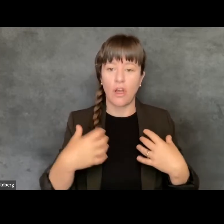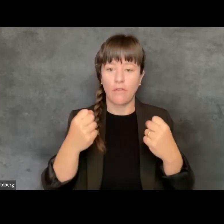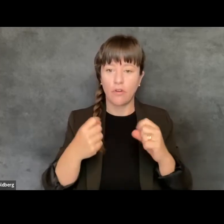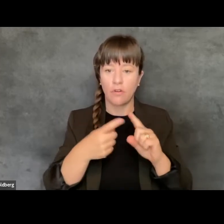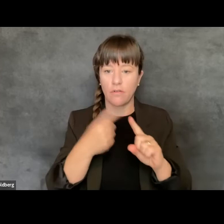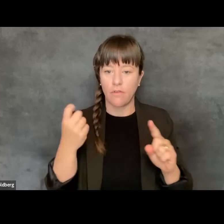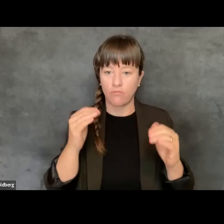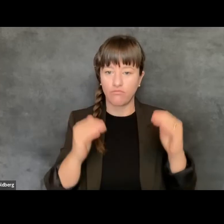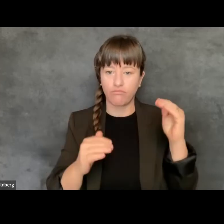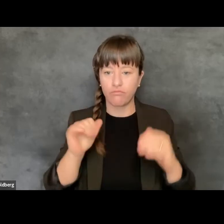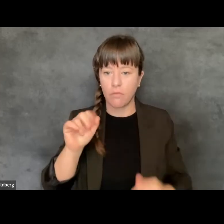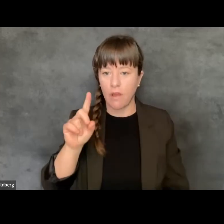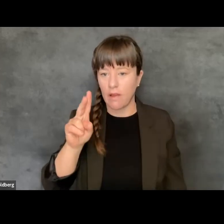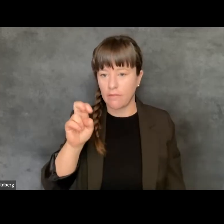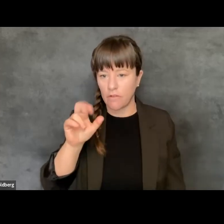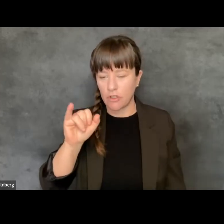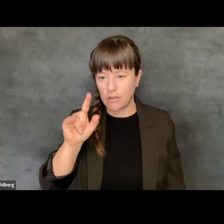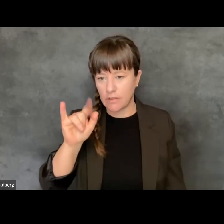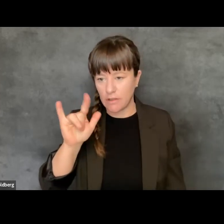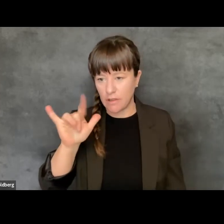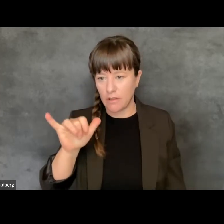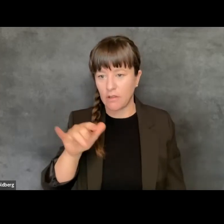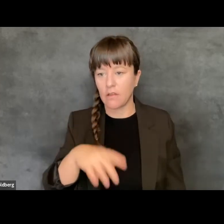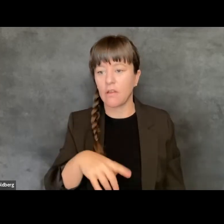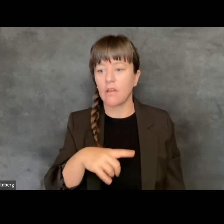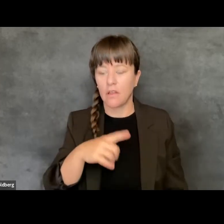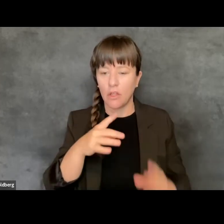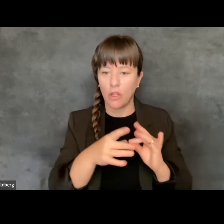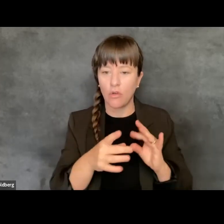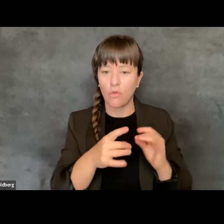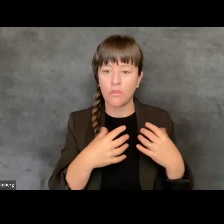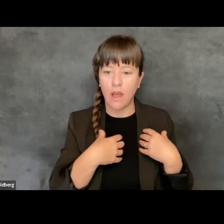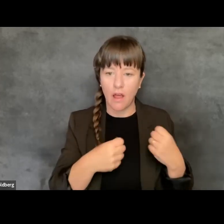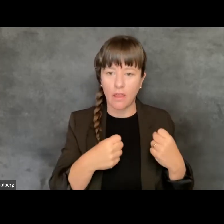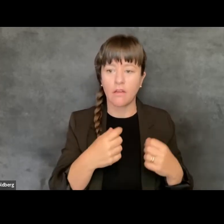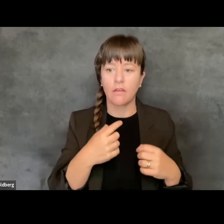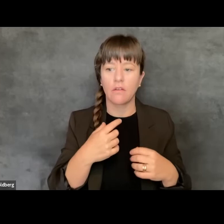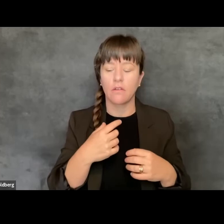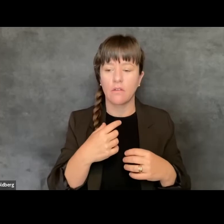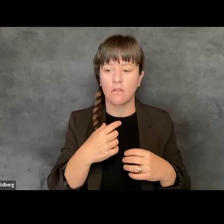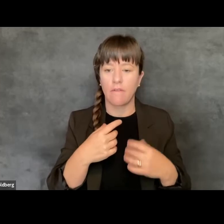he notes health, was referring to physical, behavioral, and social. Excellent.